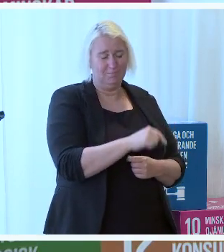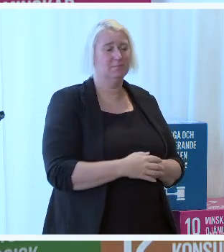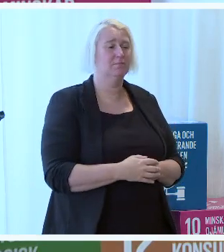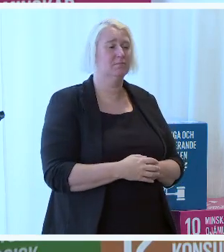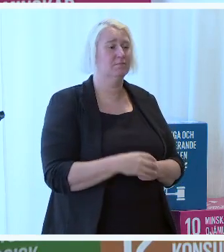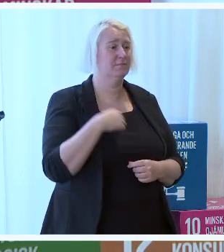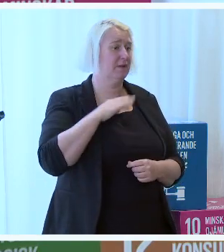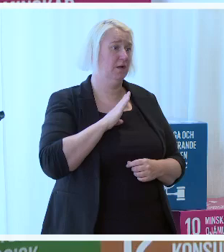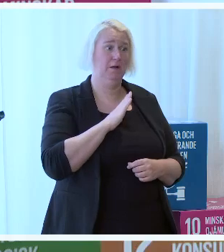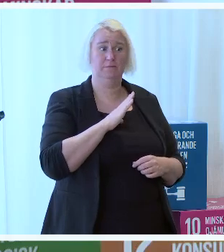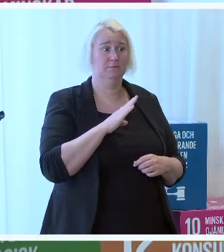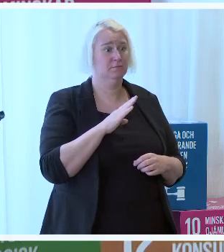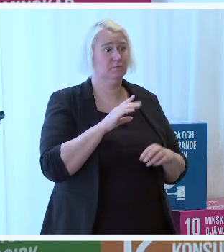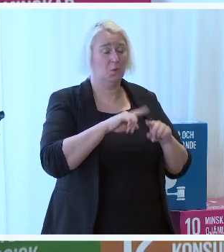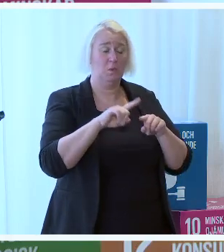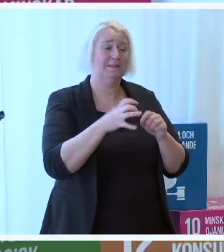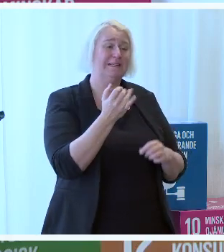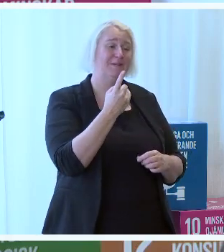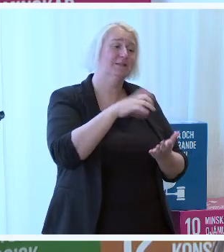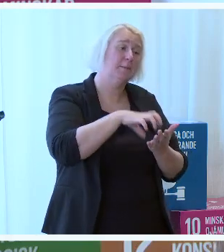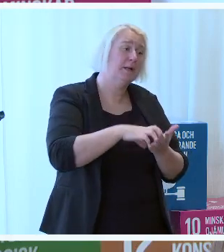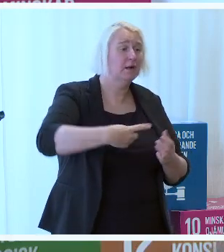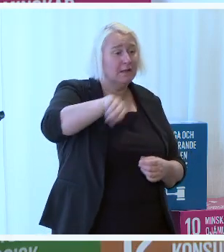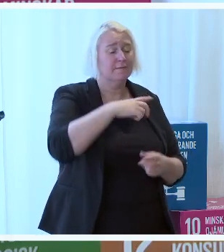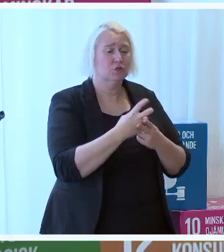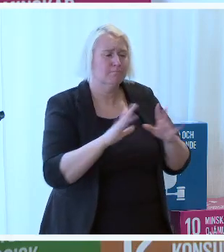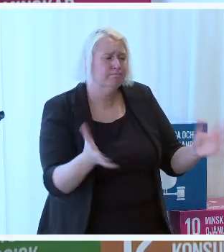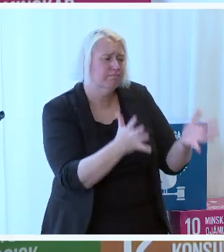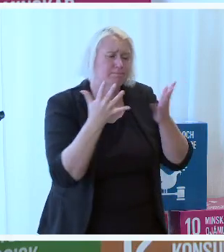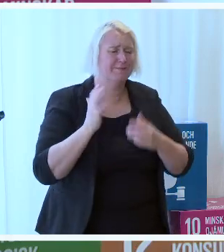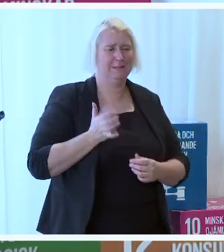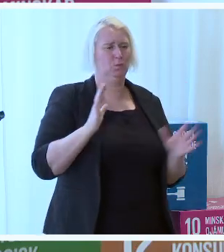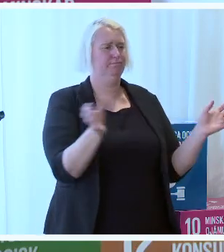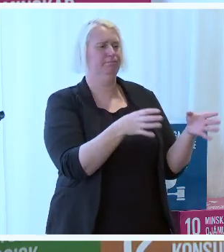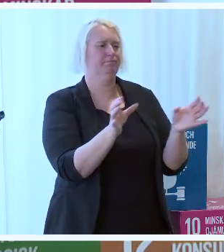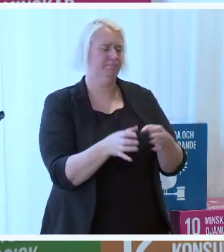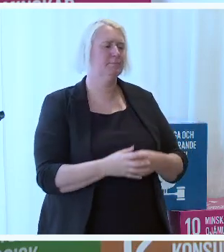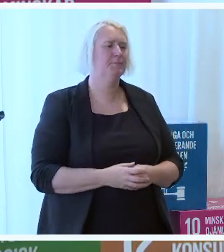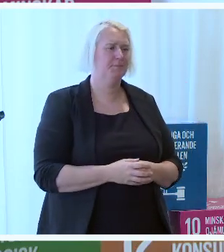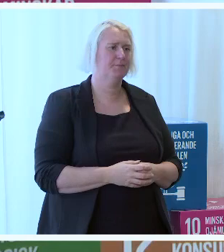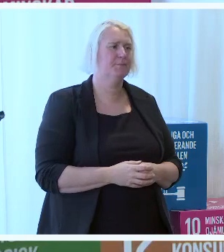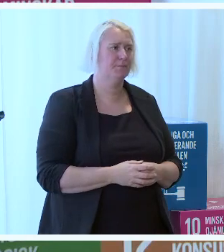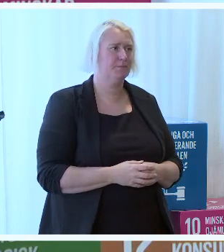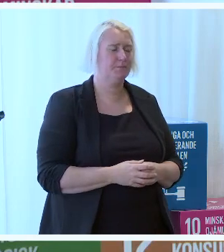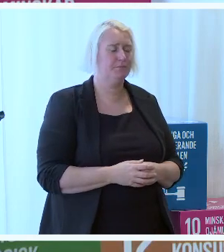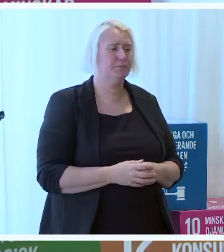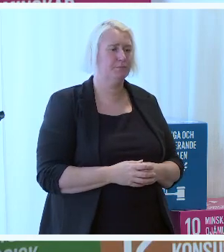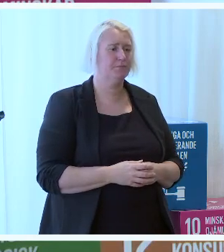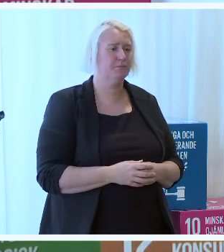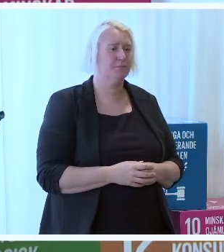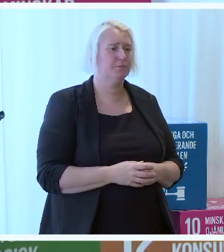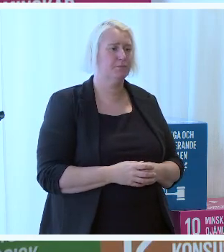society, community-based organizations, bring women together for them to come up and